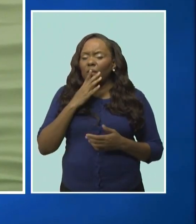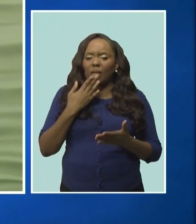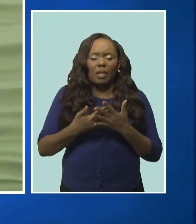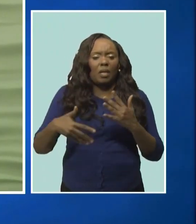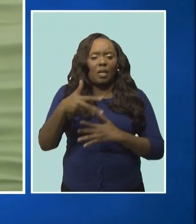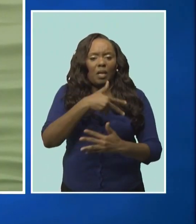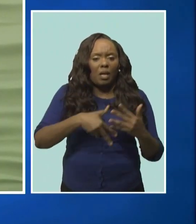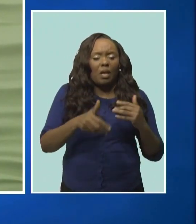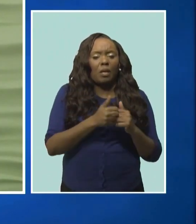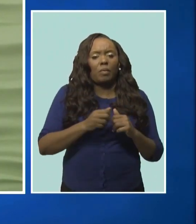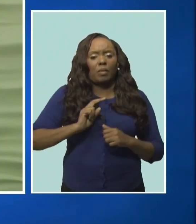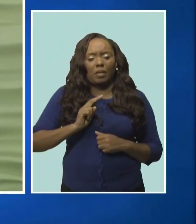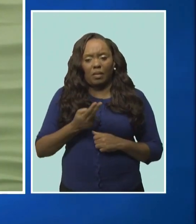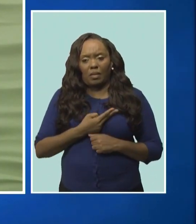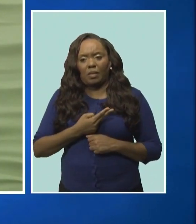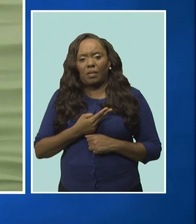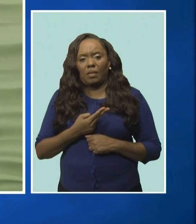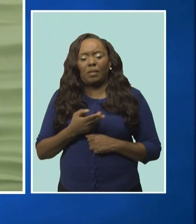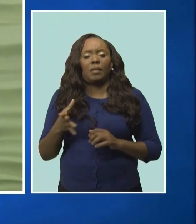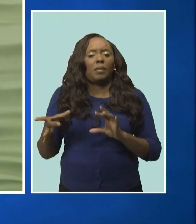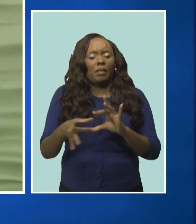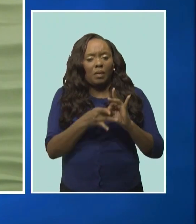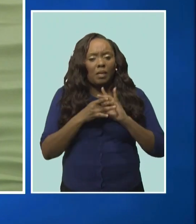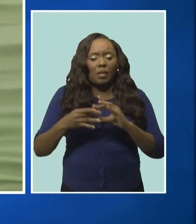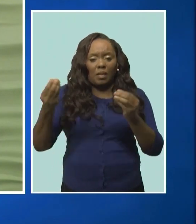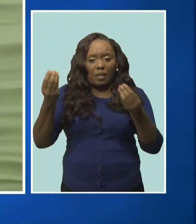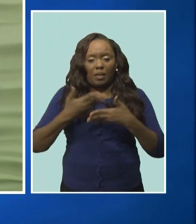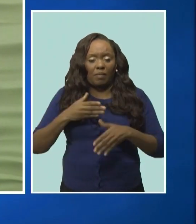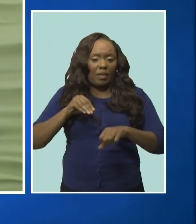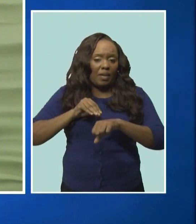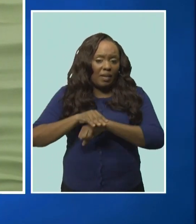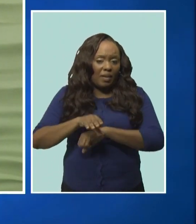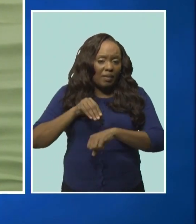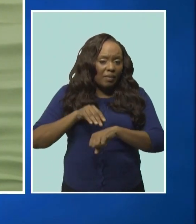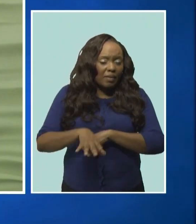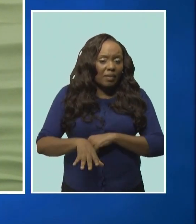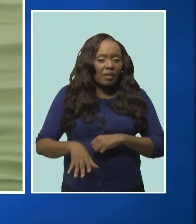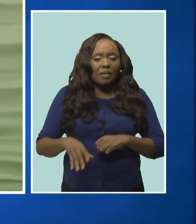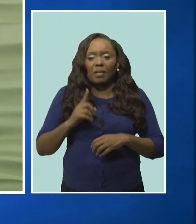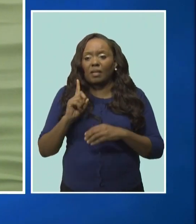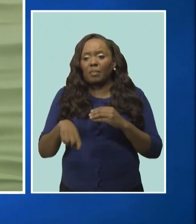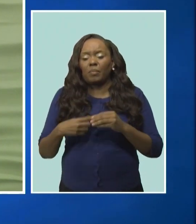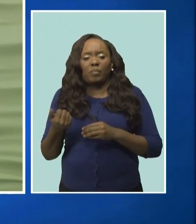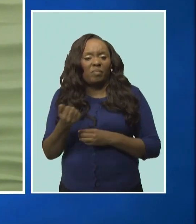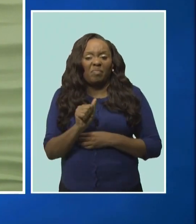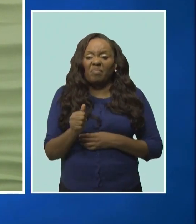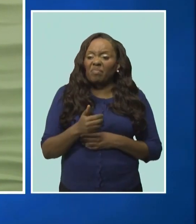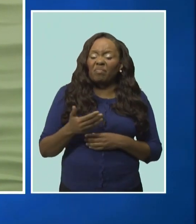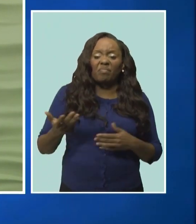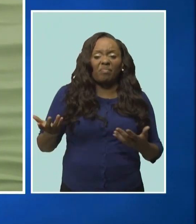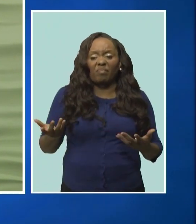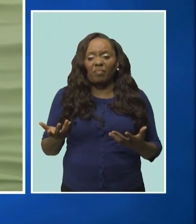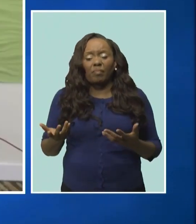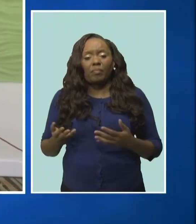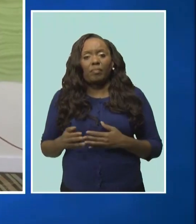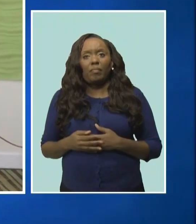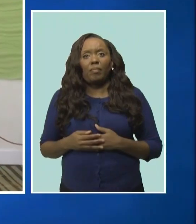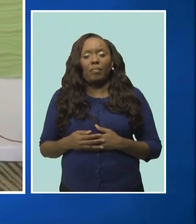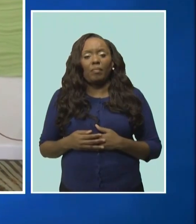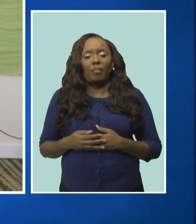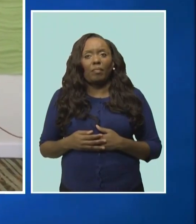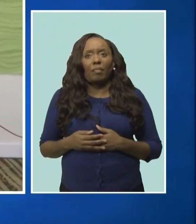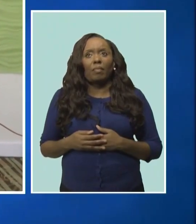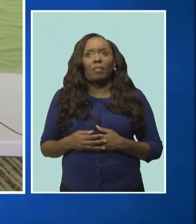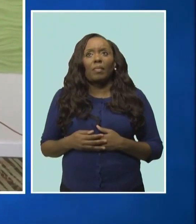with us and cooperated and gave us advice on anything that we cared to enter. In addition